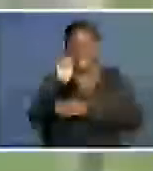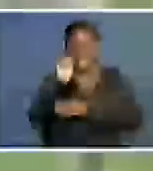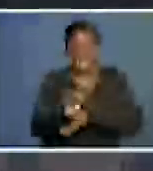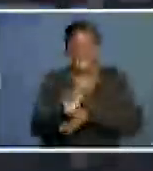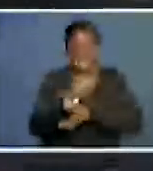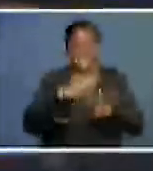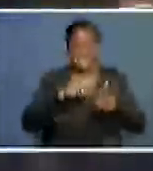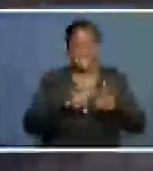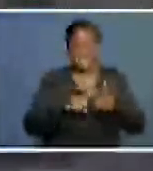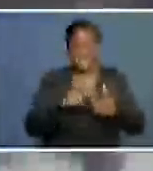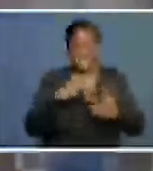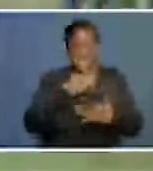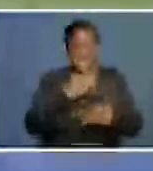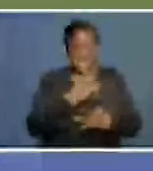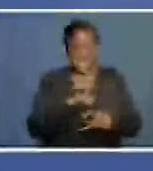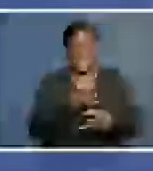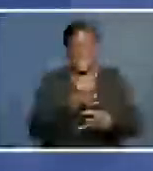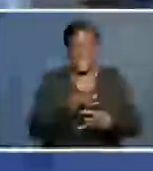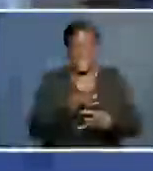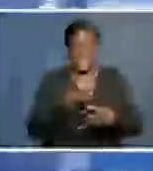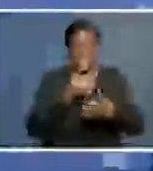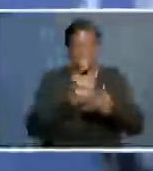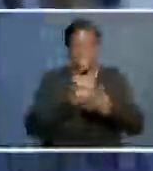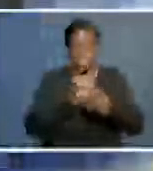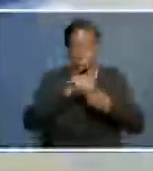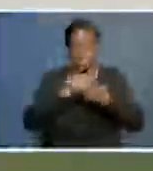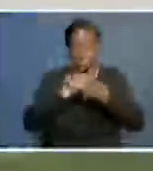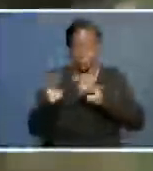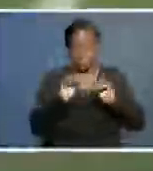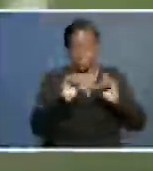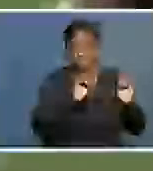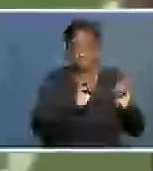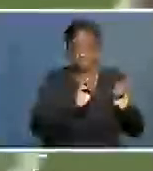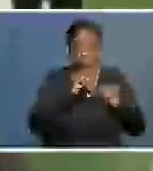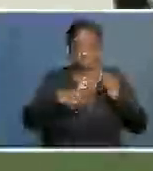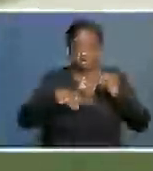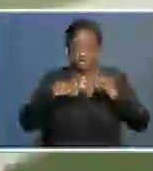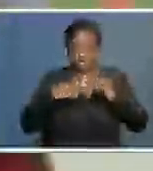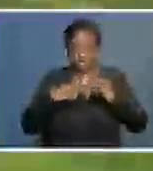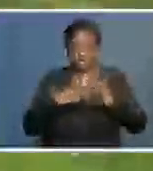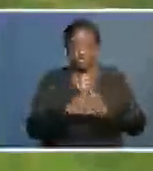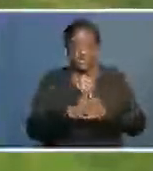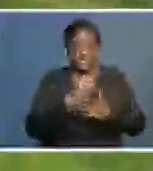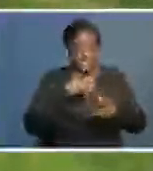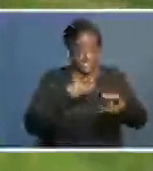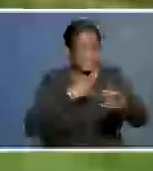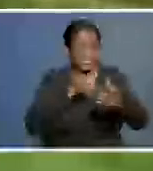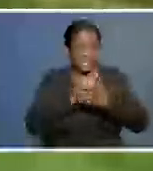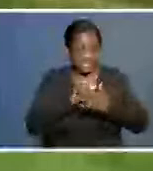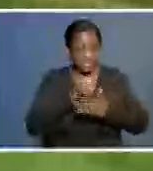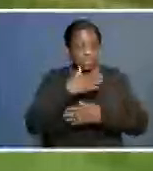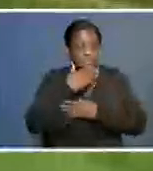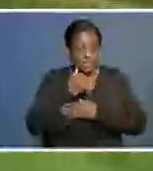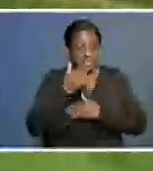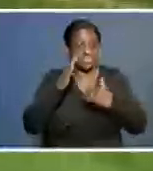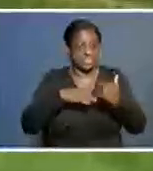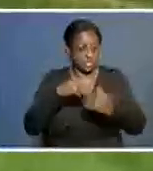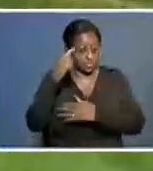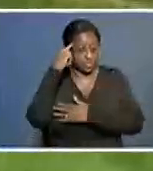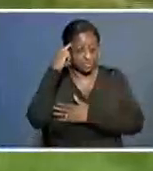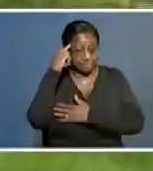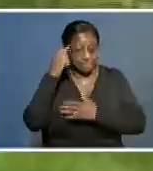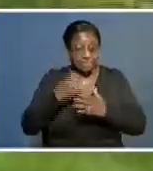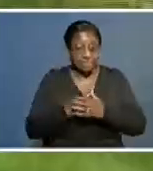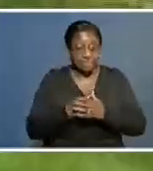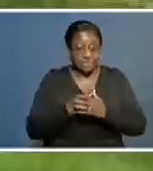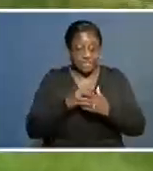Strawn likes their 6 wide receiver rotation. I love this group. I feel like we have a better group than what people think.